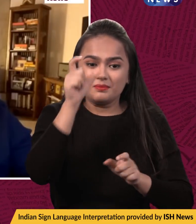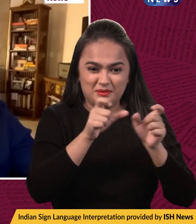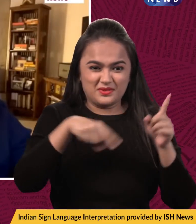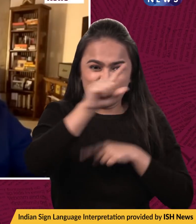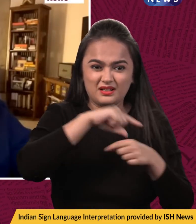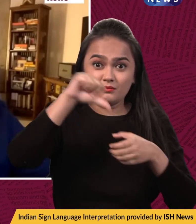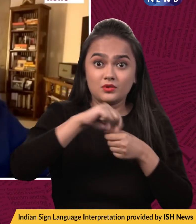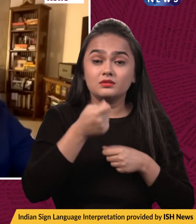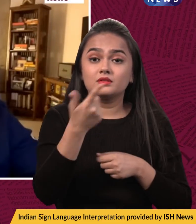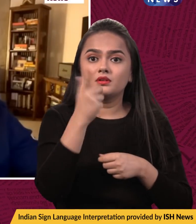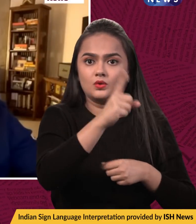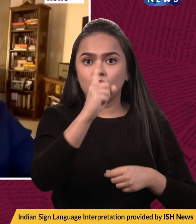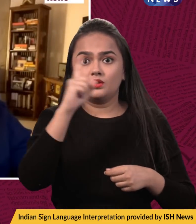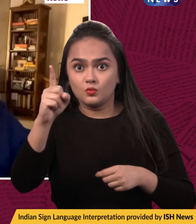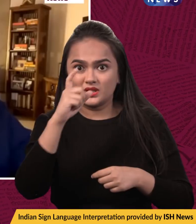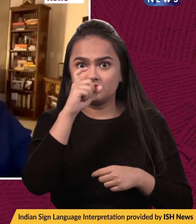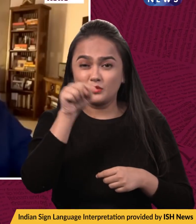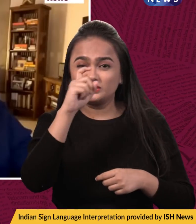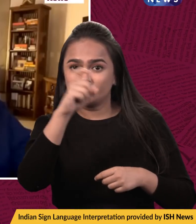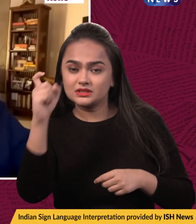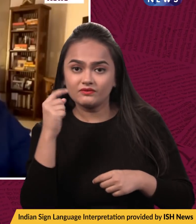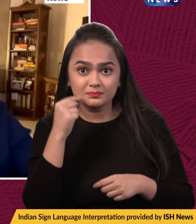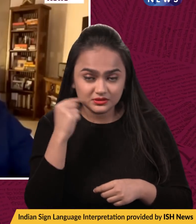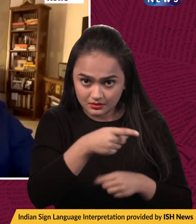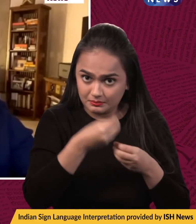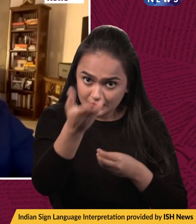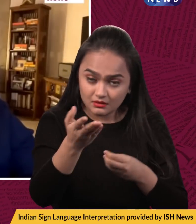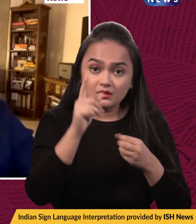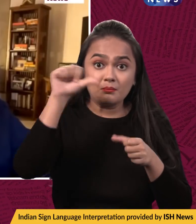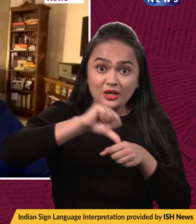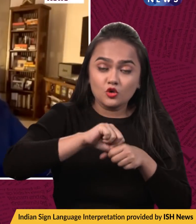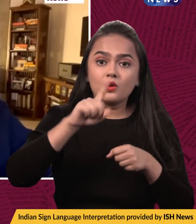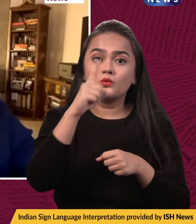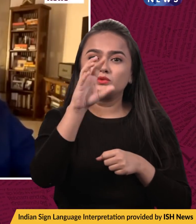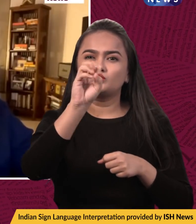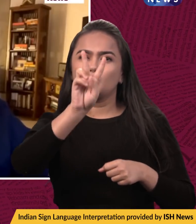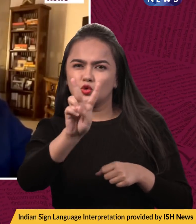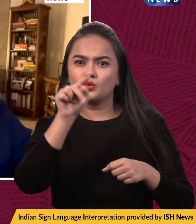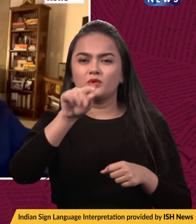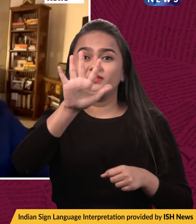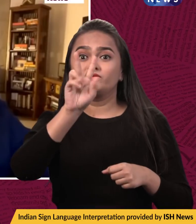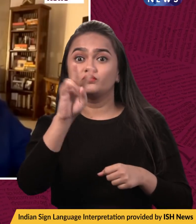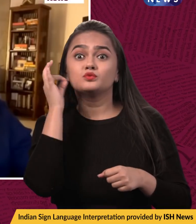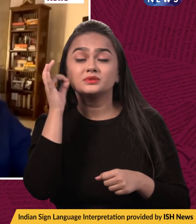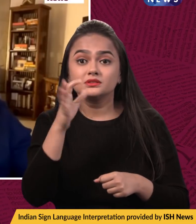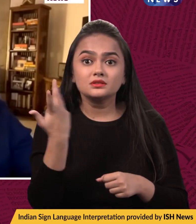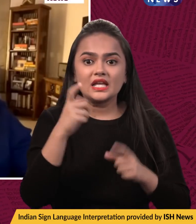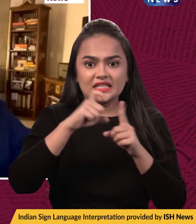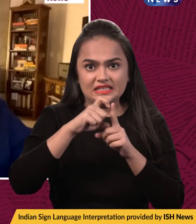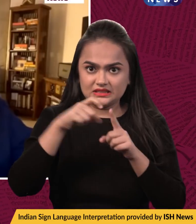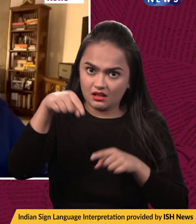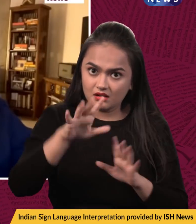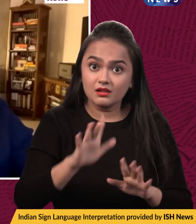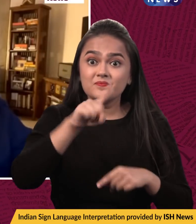people in Mumbai will have to pay 111 rupees and 77 paise for petrol and 102 rupees and 52 paise for a litre of